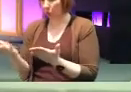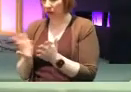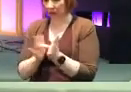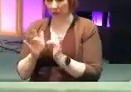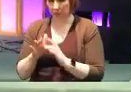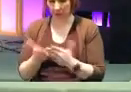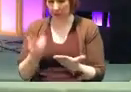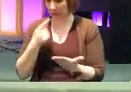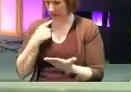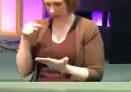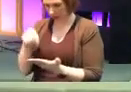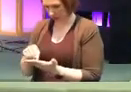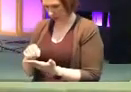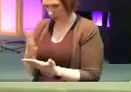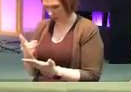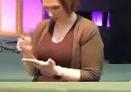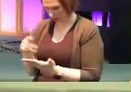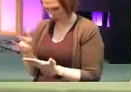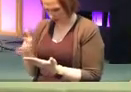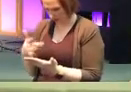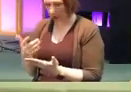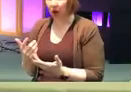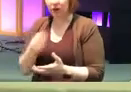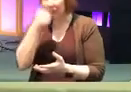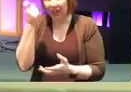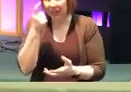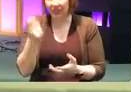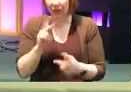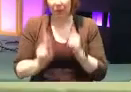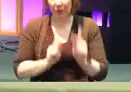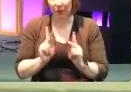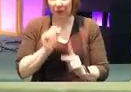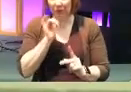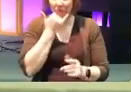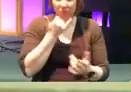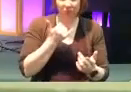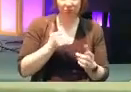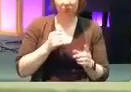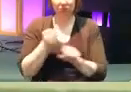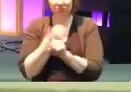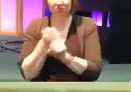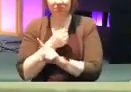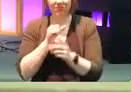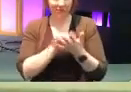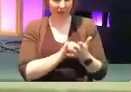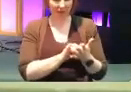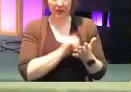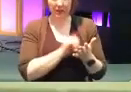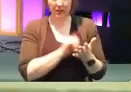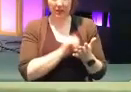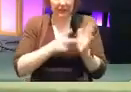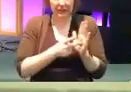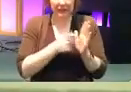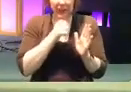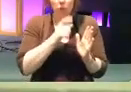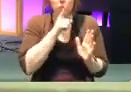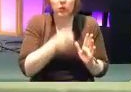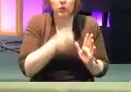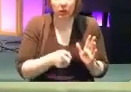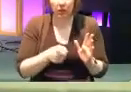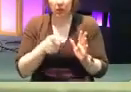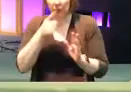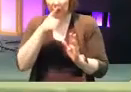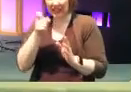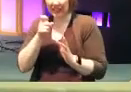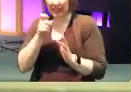biblical use of that. Just because people have misused it and abused it doesn't mean it's not real. Just because there's been people